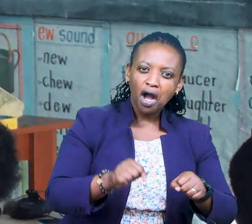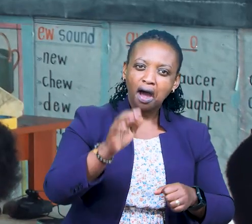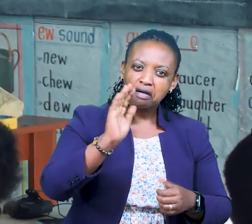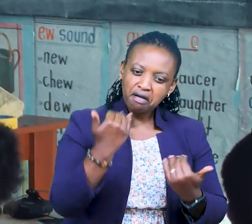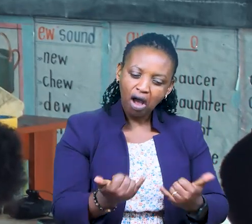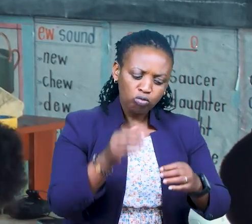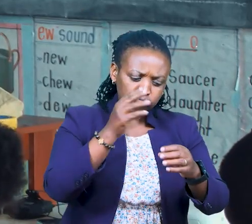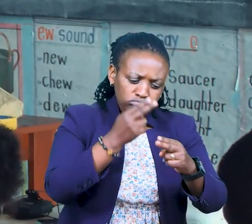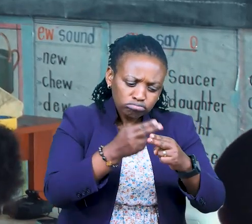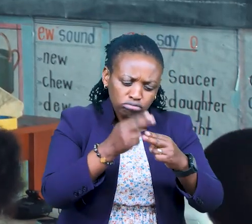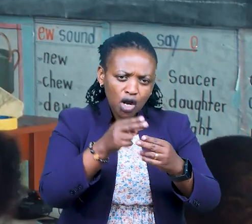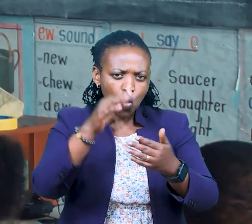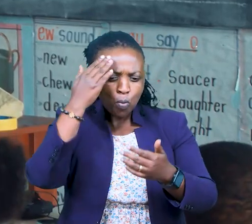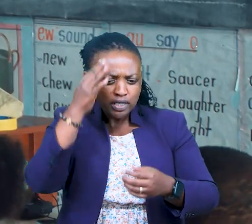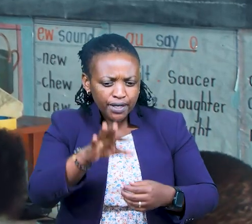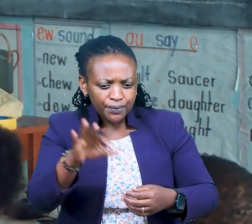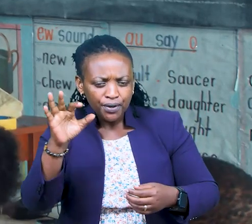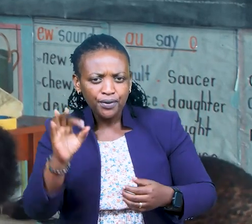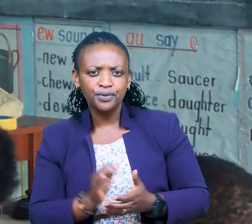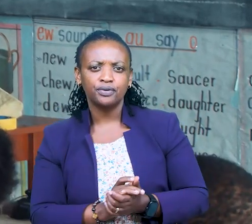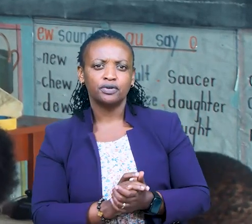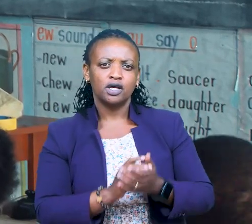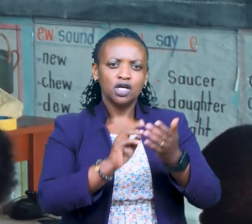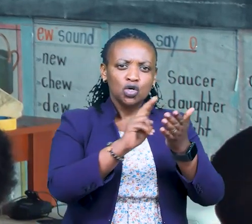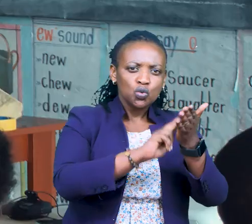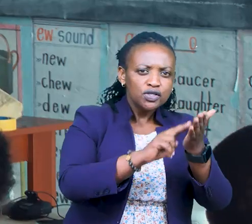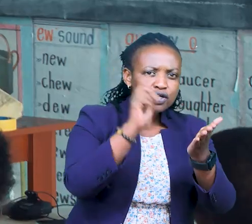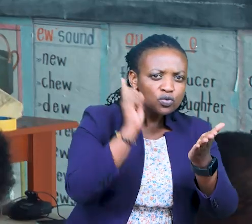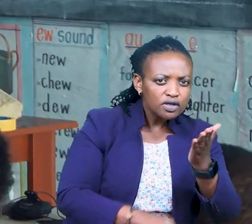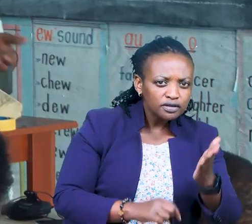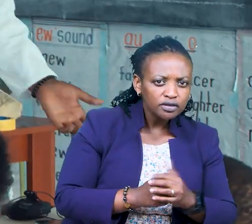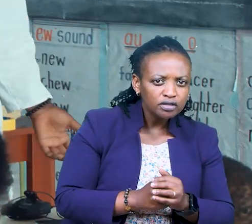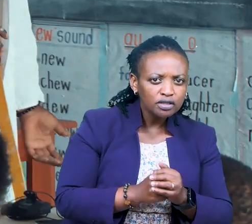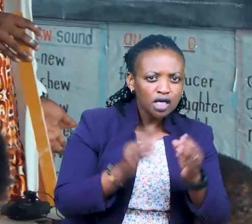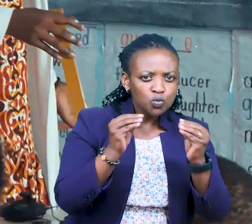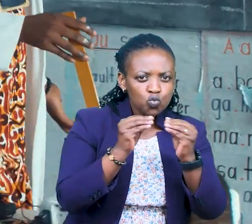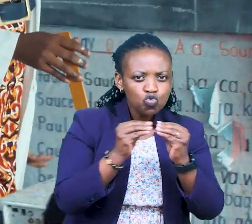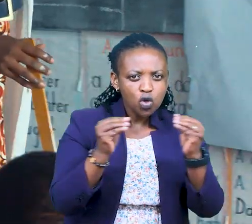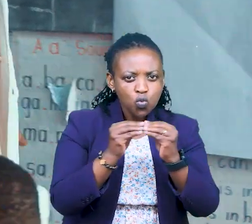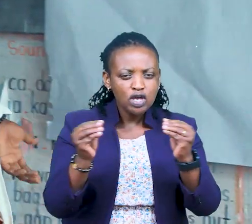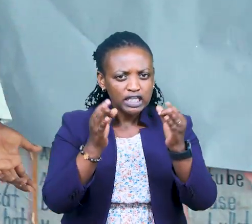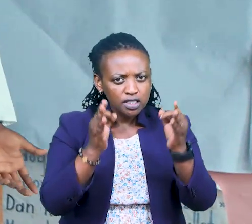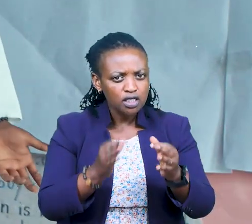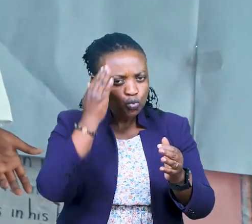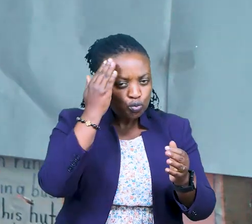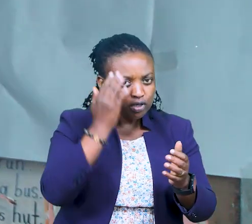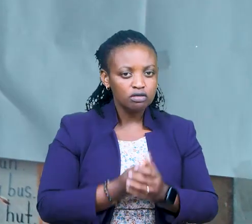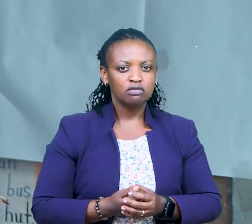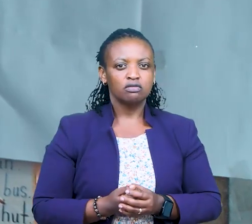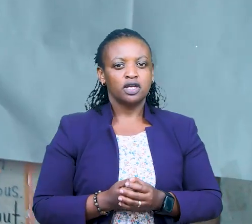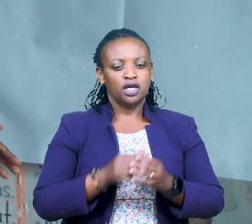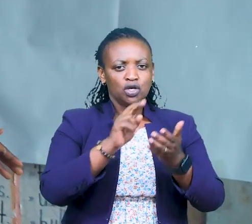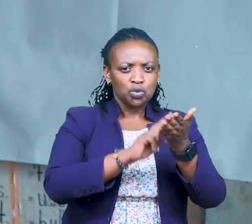can now identify things using a what? A magnet, right?